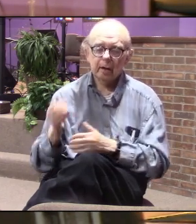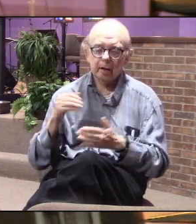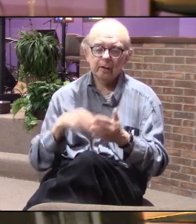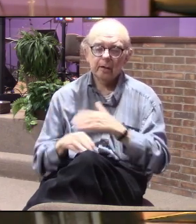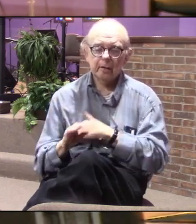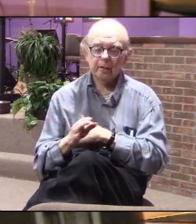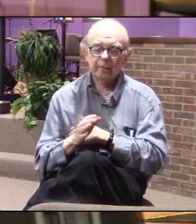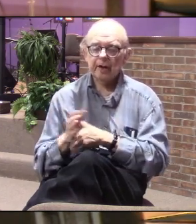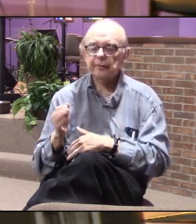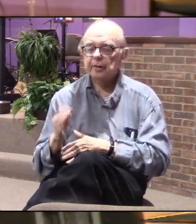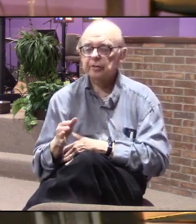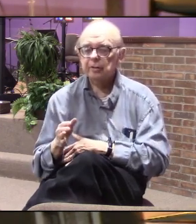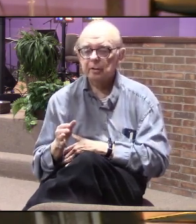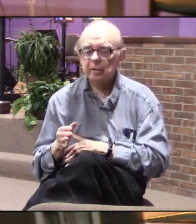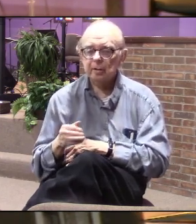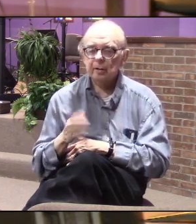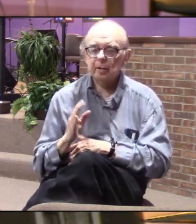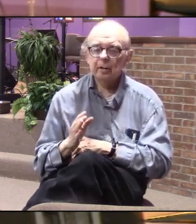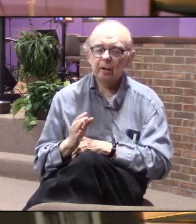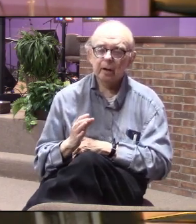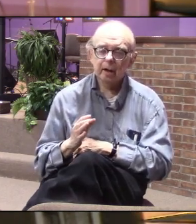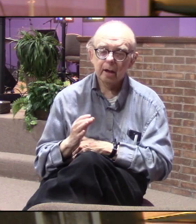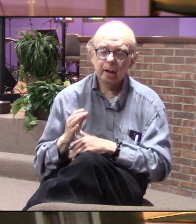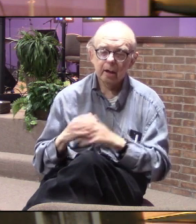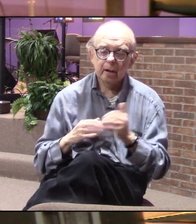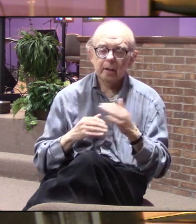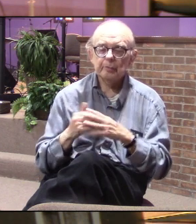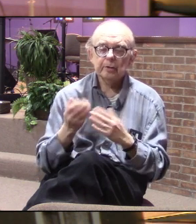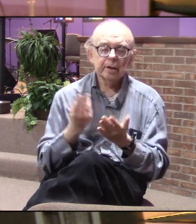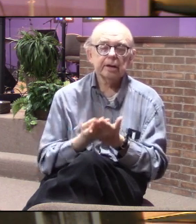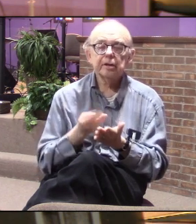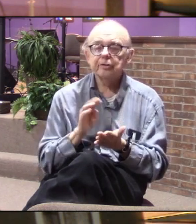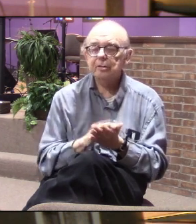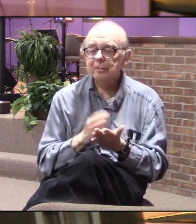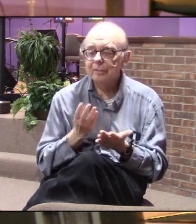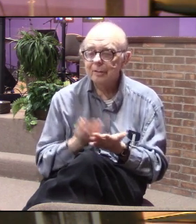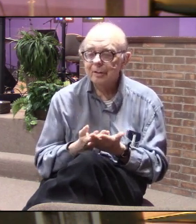of that fish, God could have built a kitchen